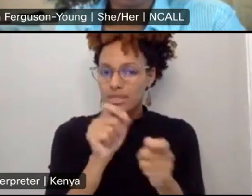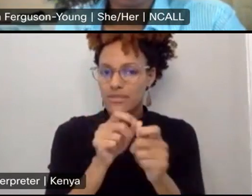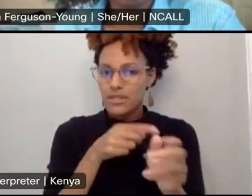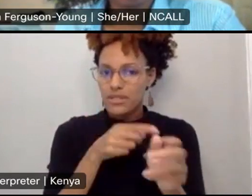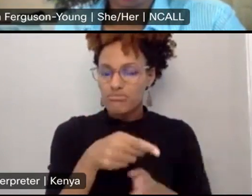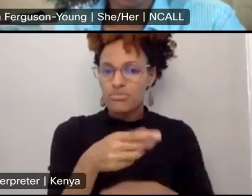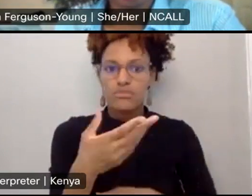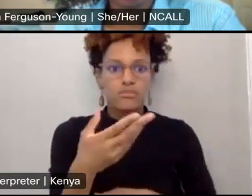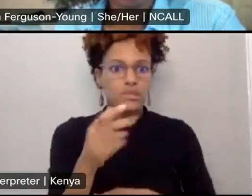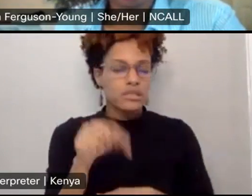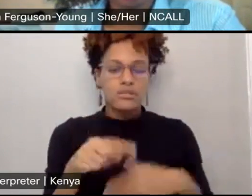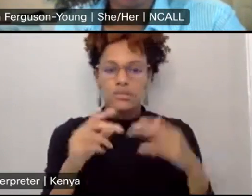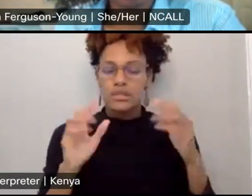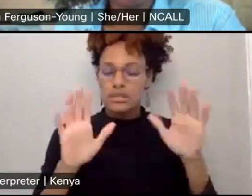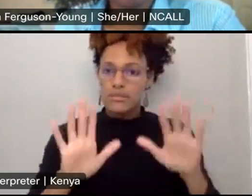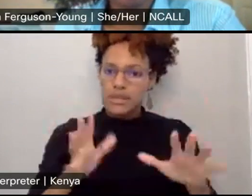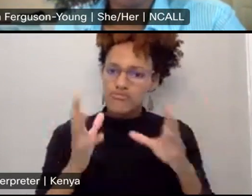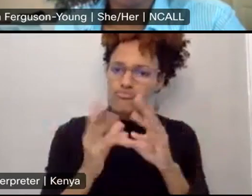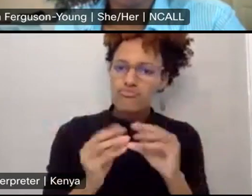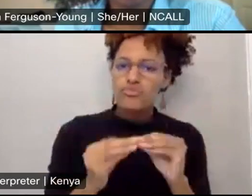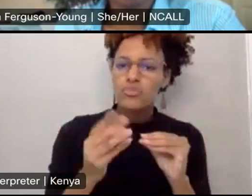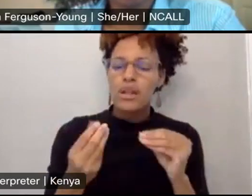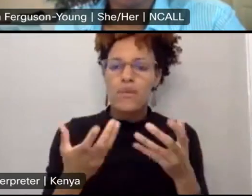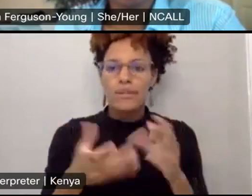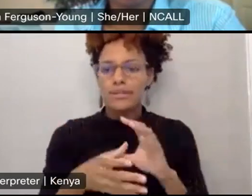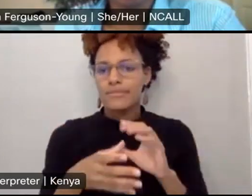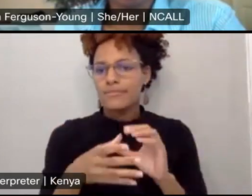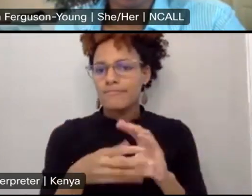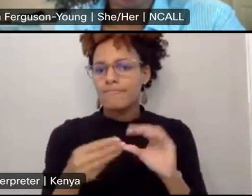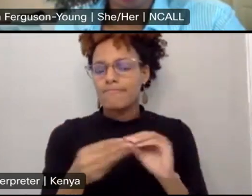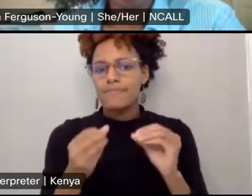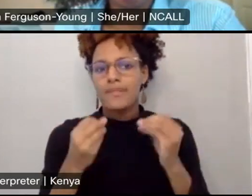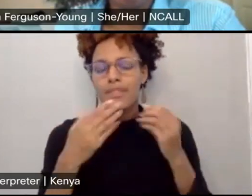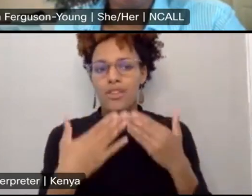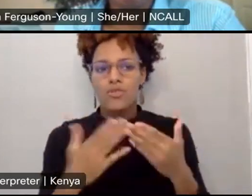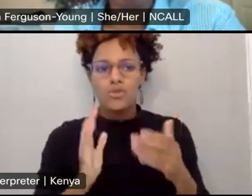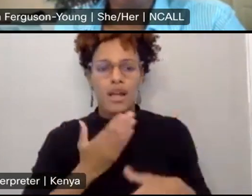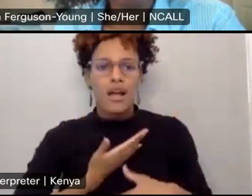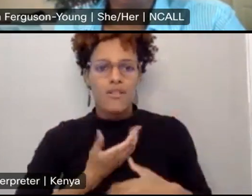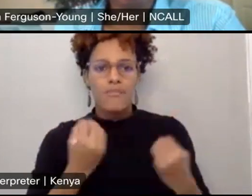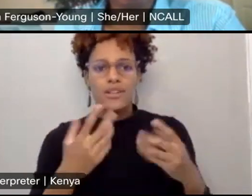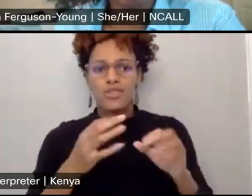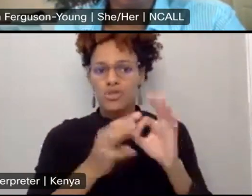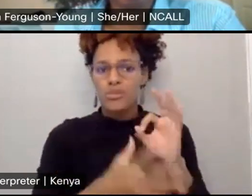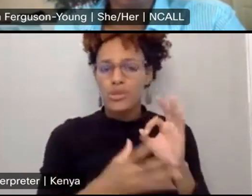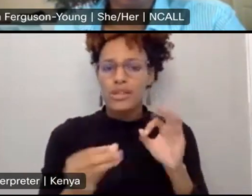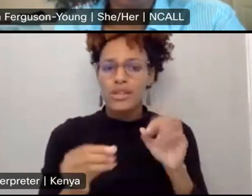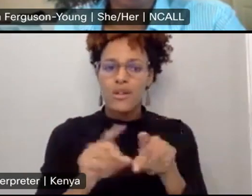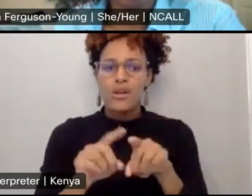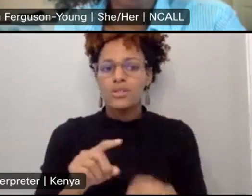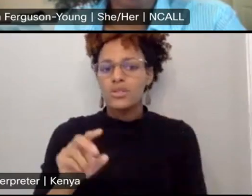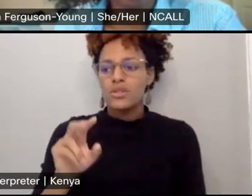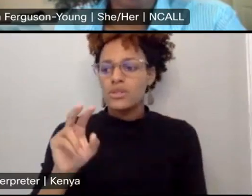This was a wonderful session, and I want to say many thanks to our interpreters and the